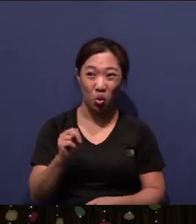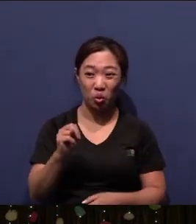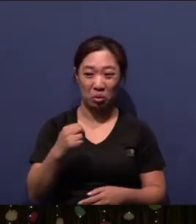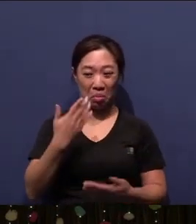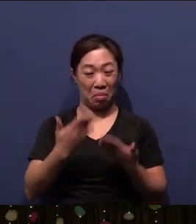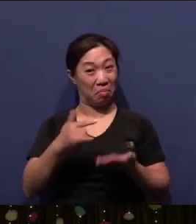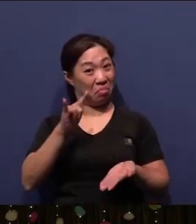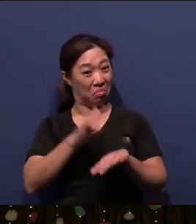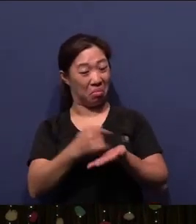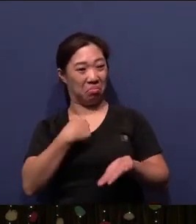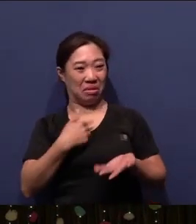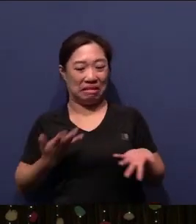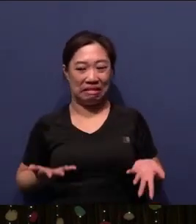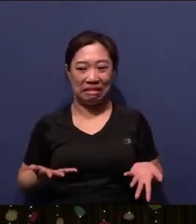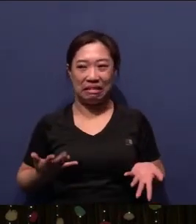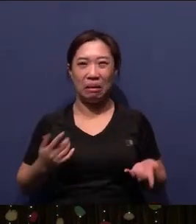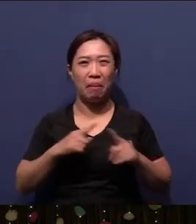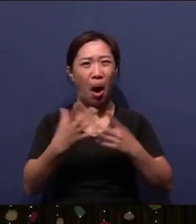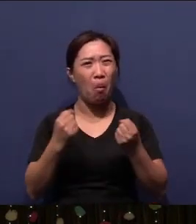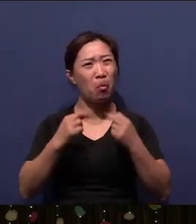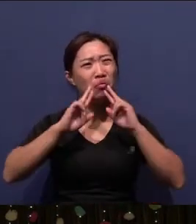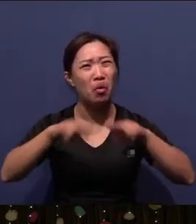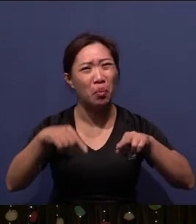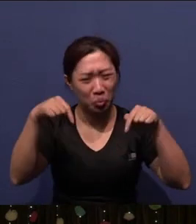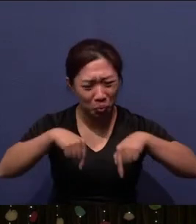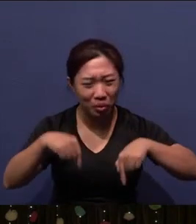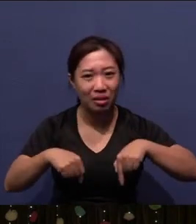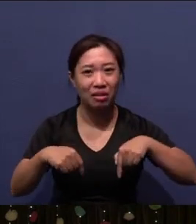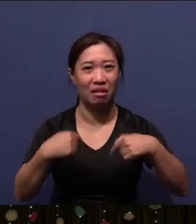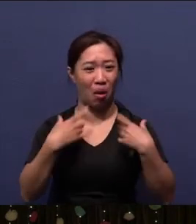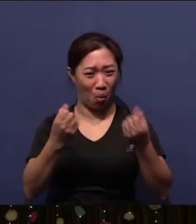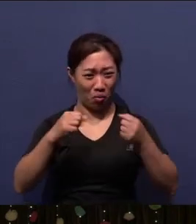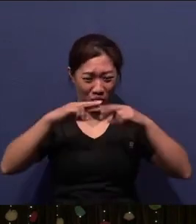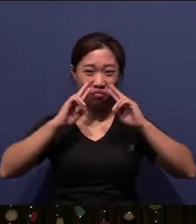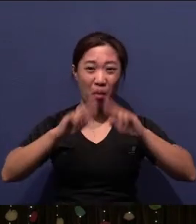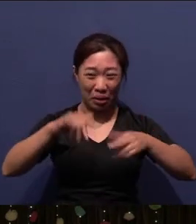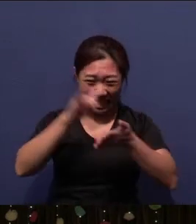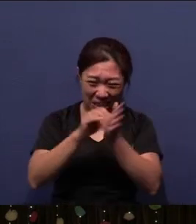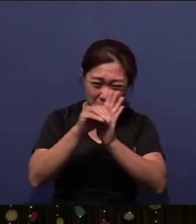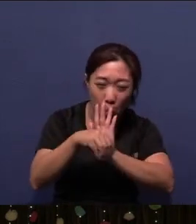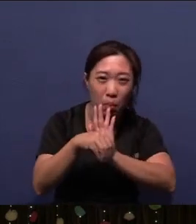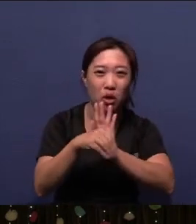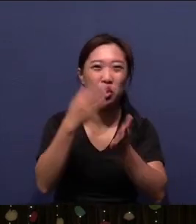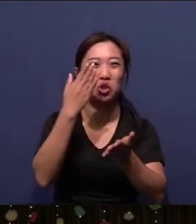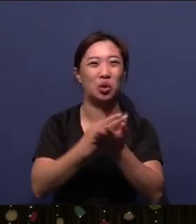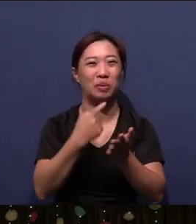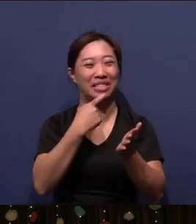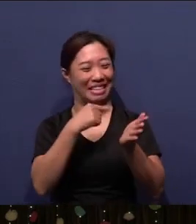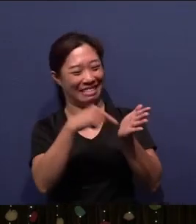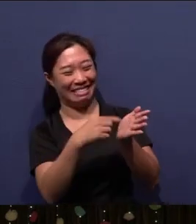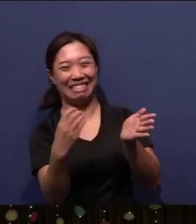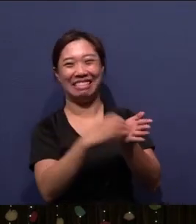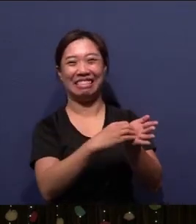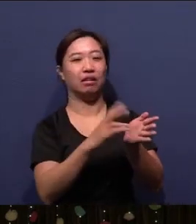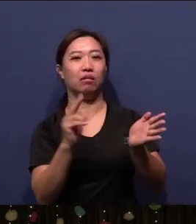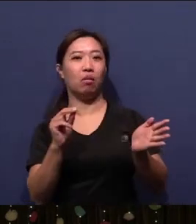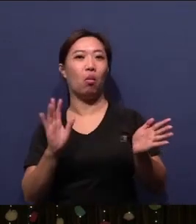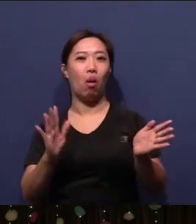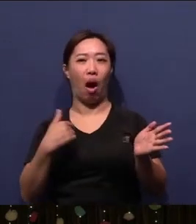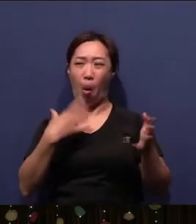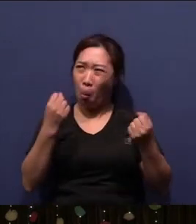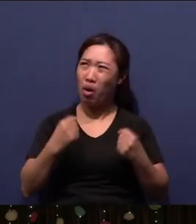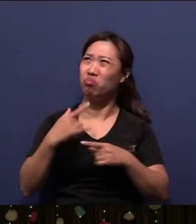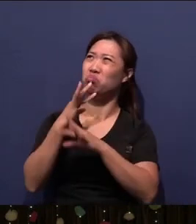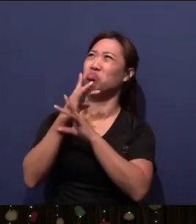me. But I want to respond today. I want to respond this moment. I want to stop playing church. I want to respond and pledge and declare